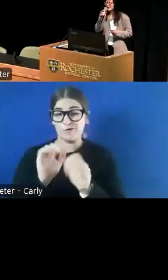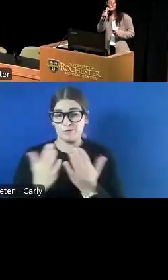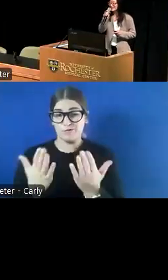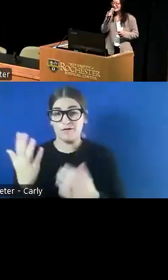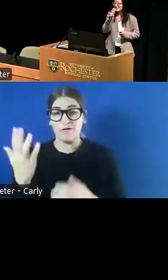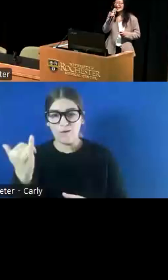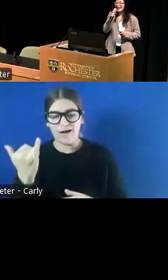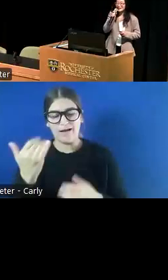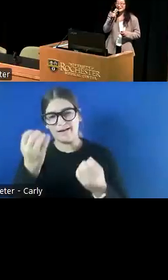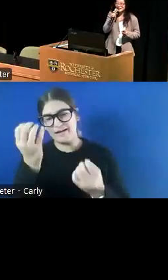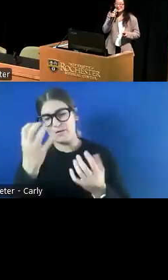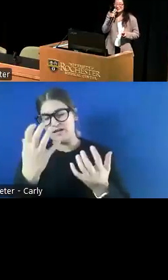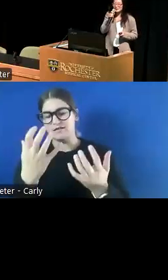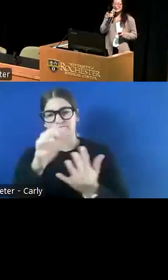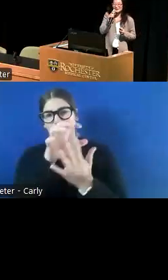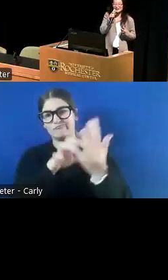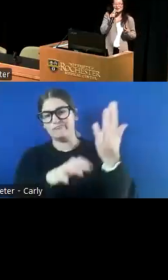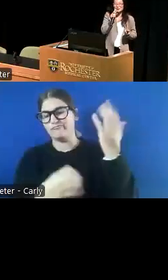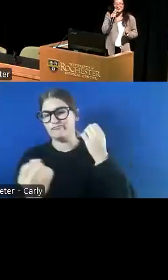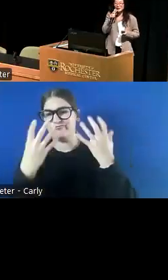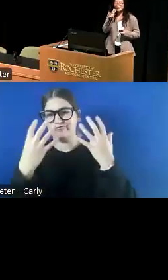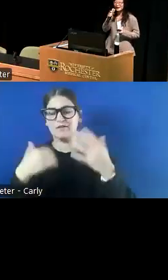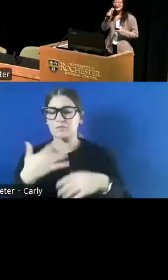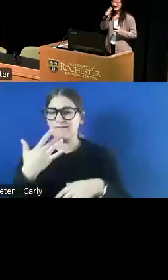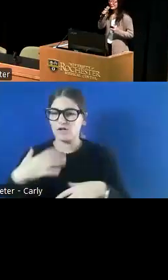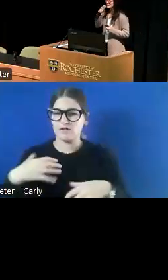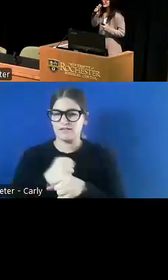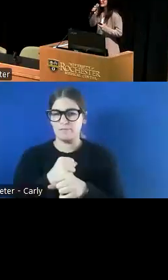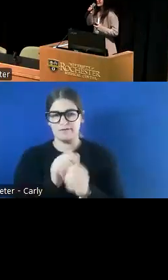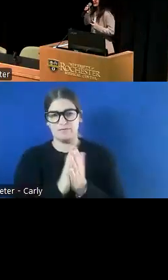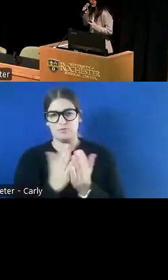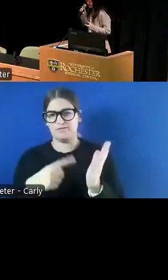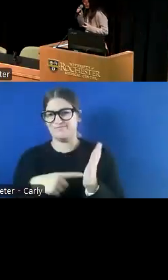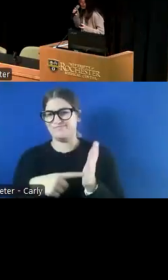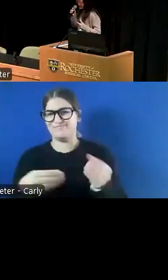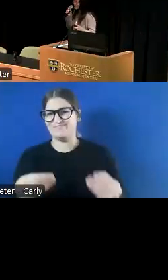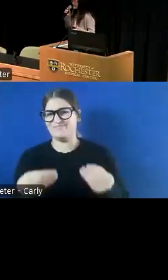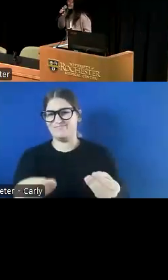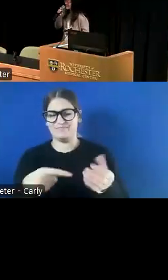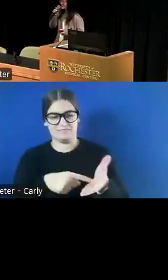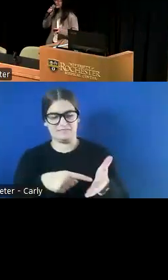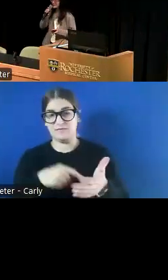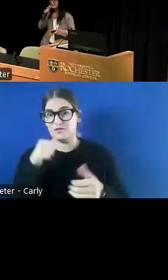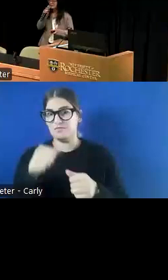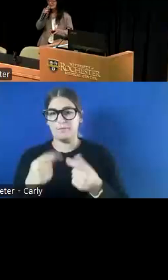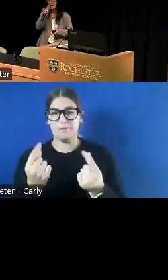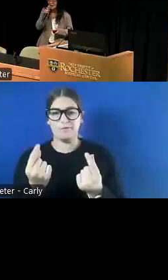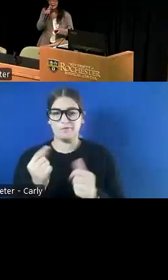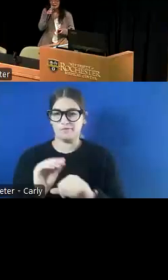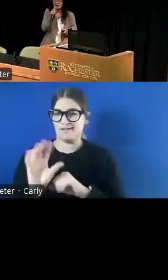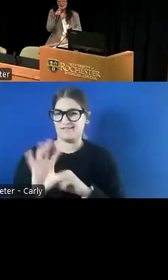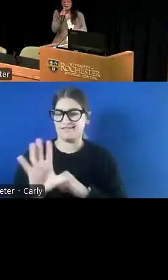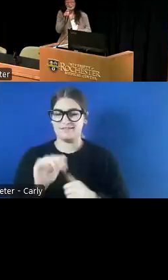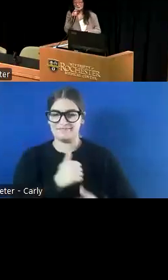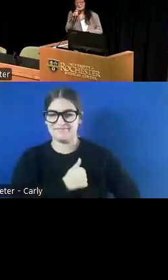lot of information. I would like to get some summary so that I can remember how to counsel our service members.